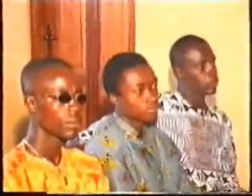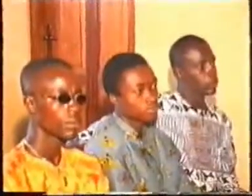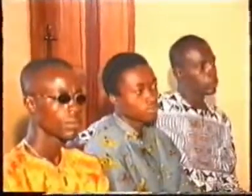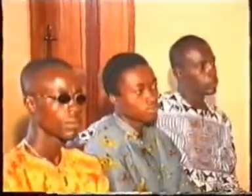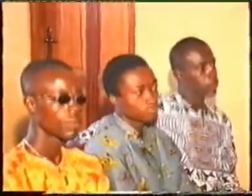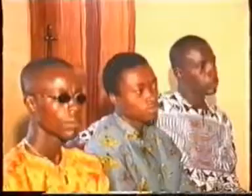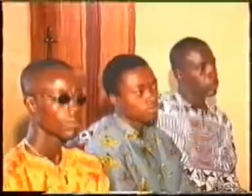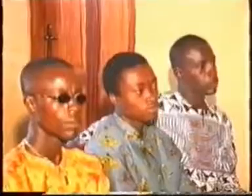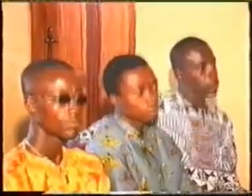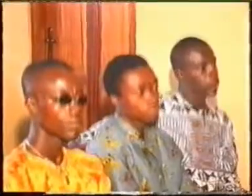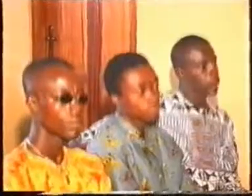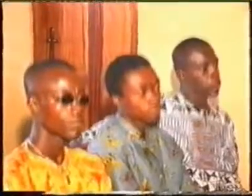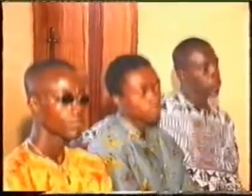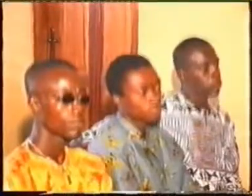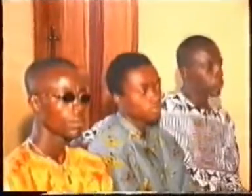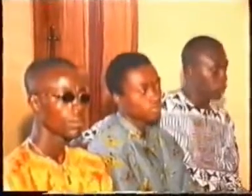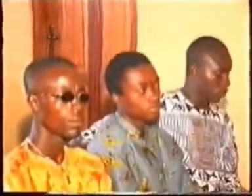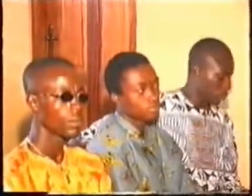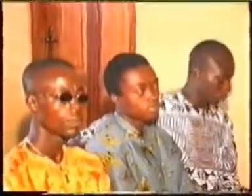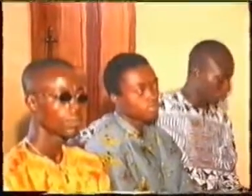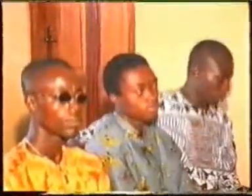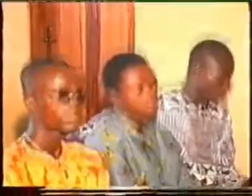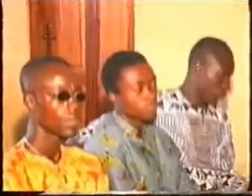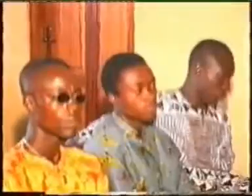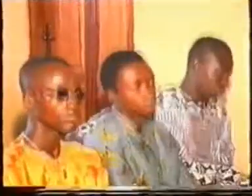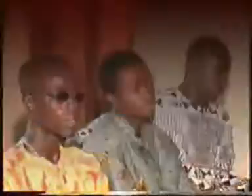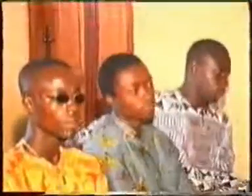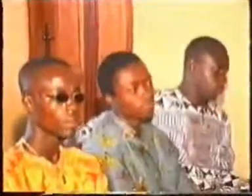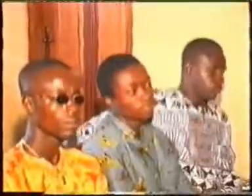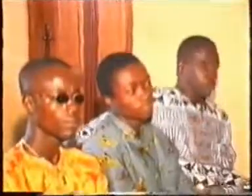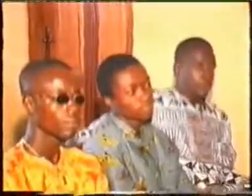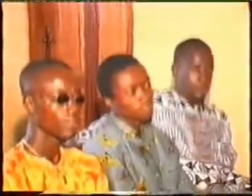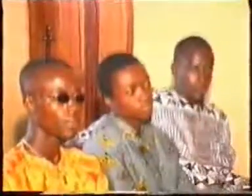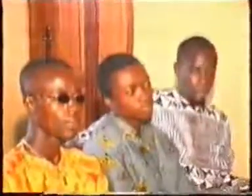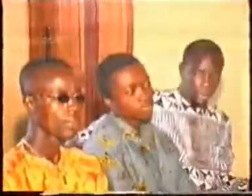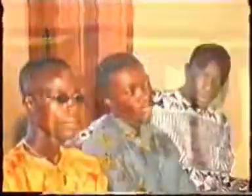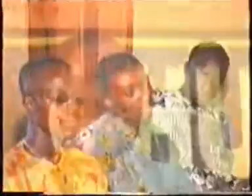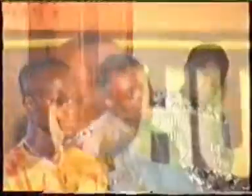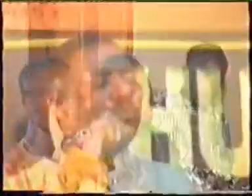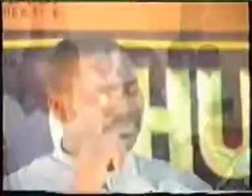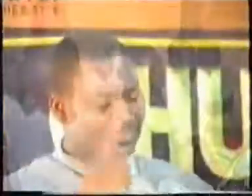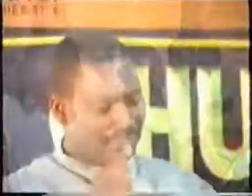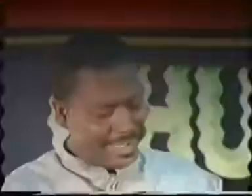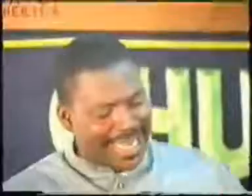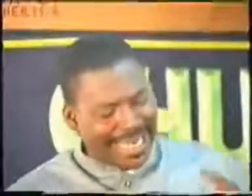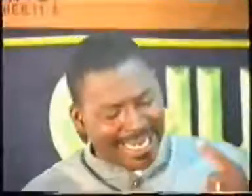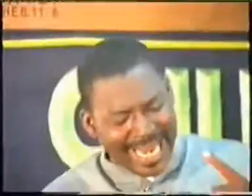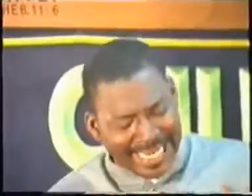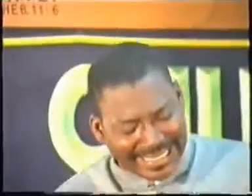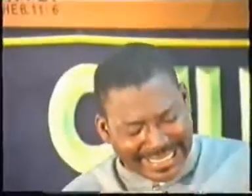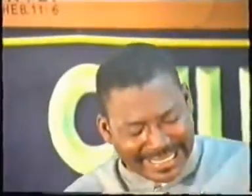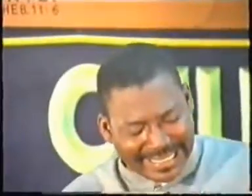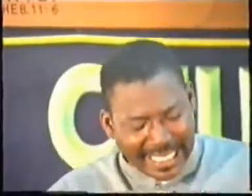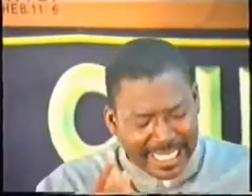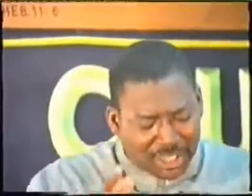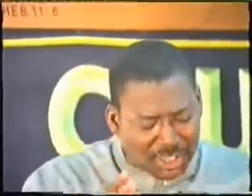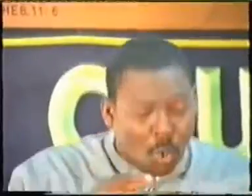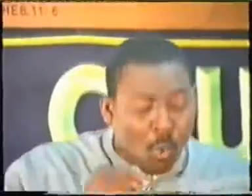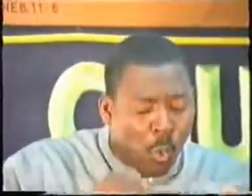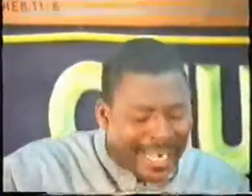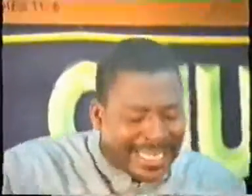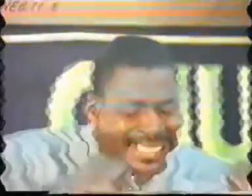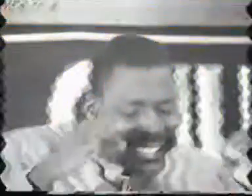a obetwa no bafu. Verse number 7 ti o nyankopa asem wo se so let